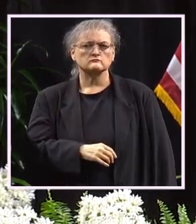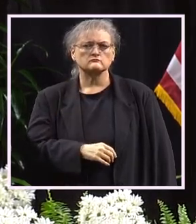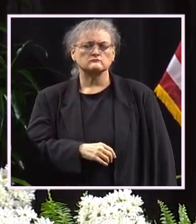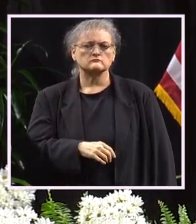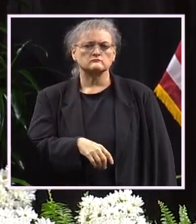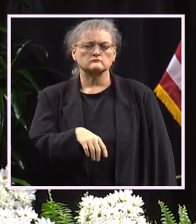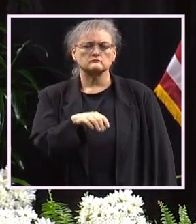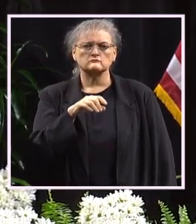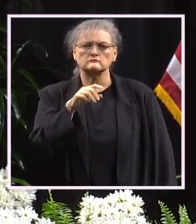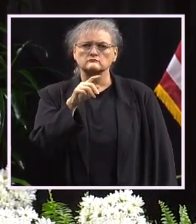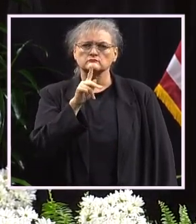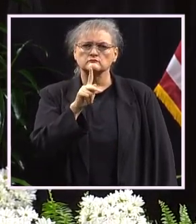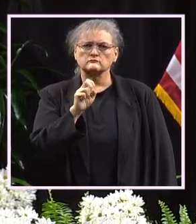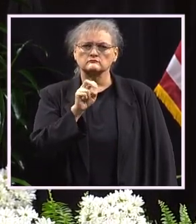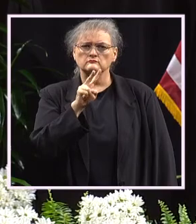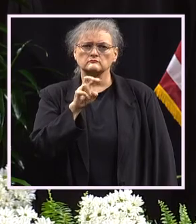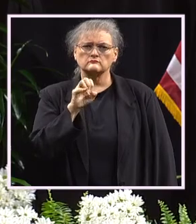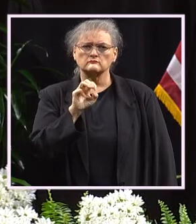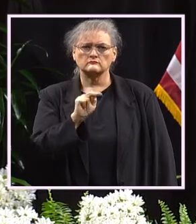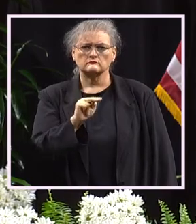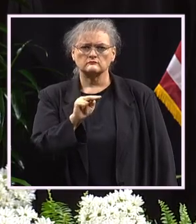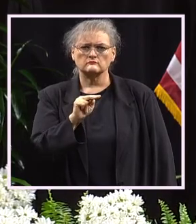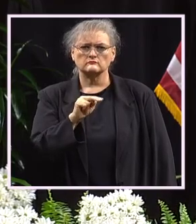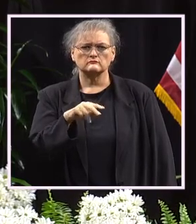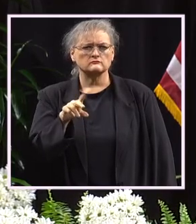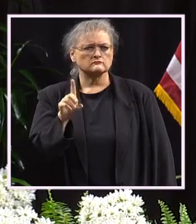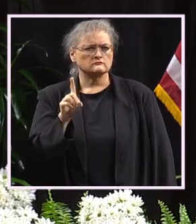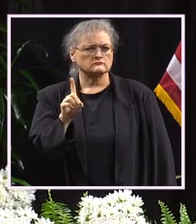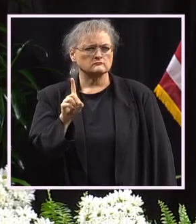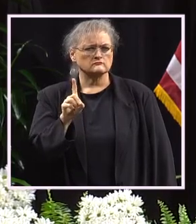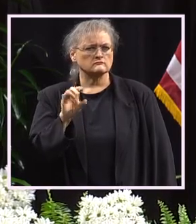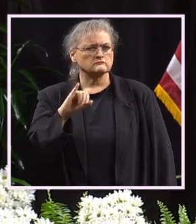Kevin Dwayne Gray, Jr.